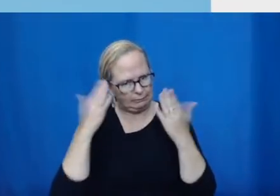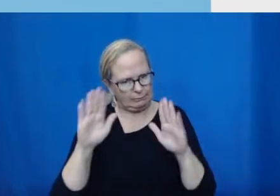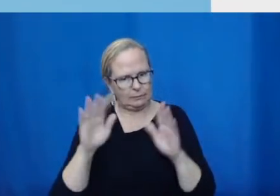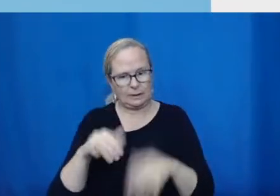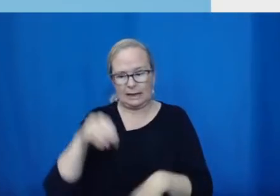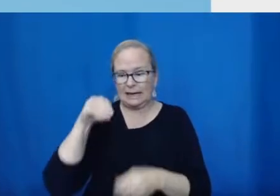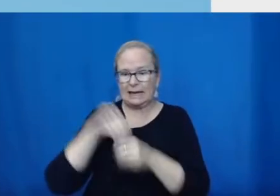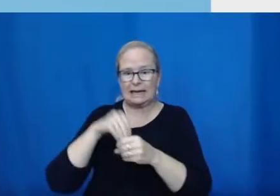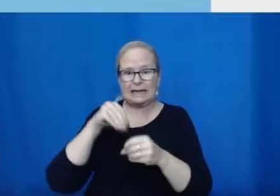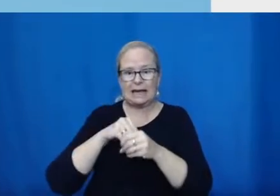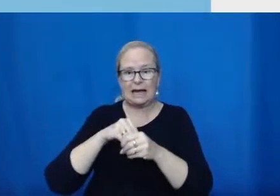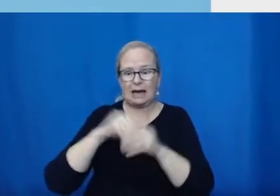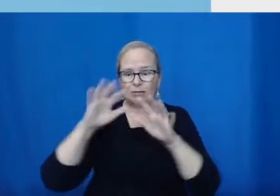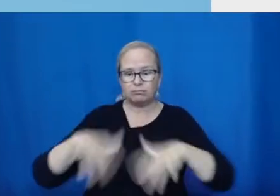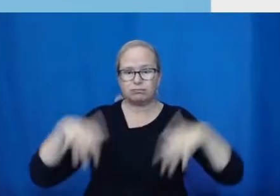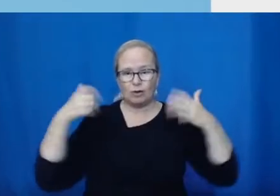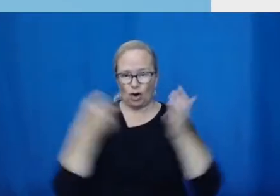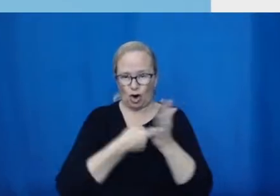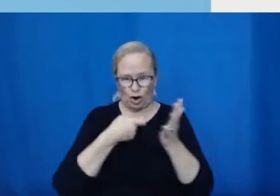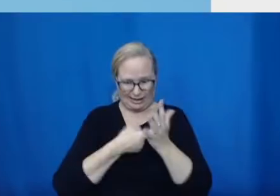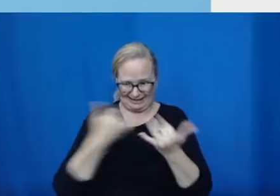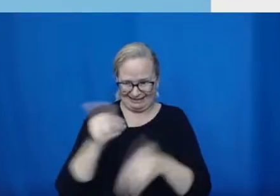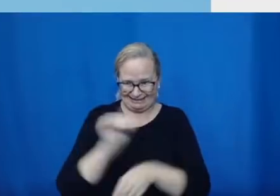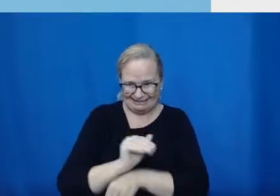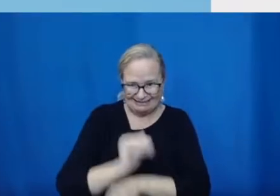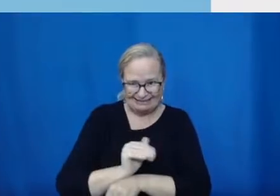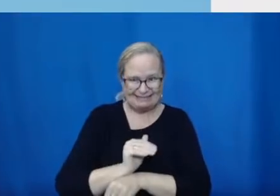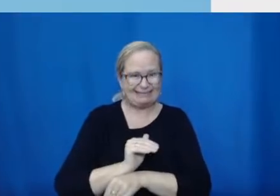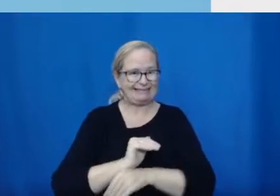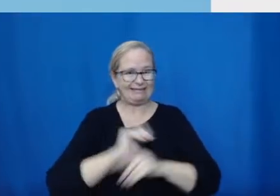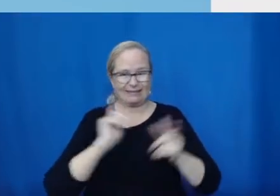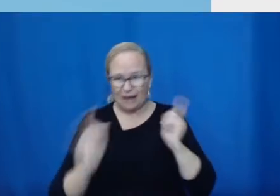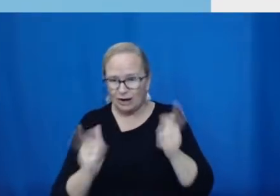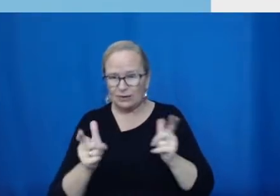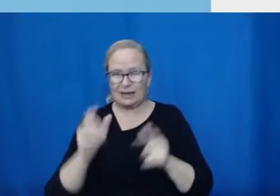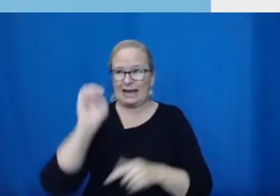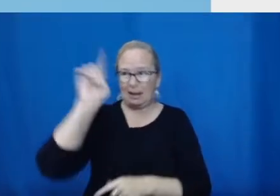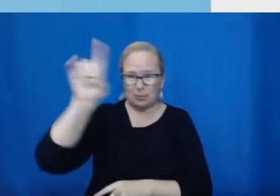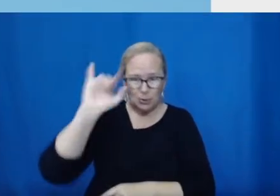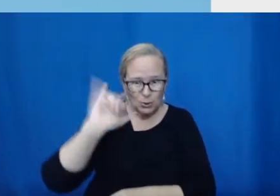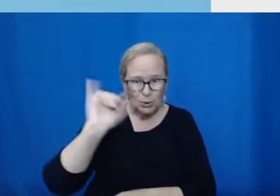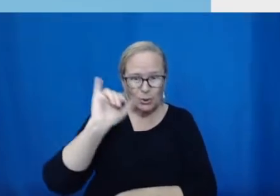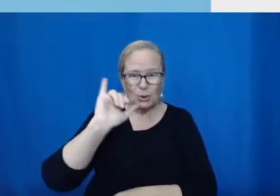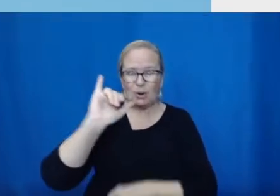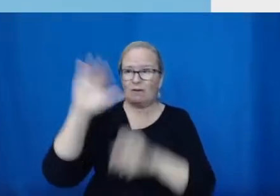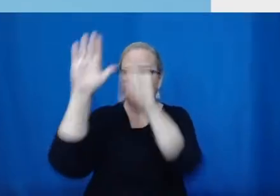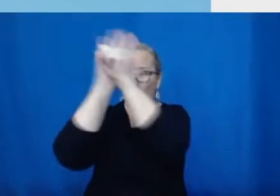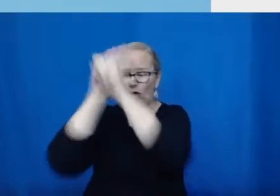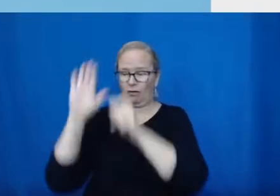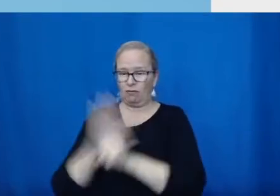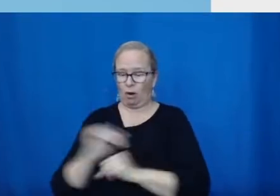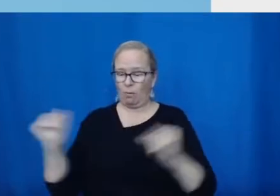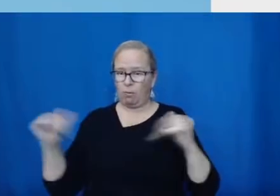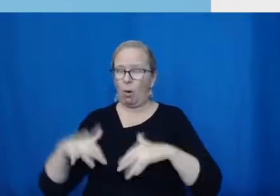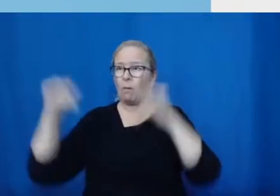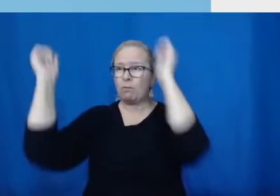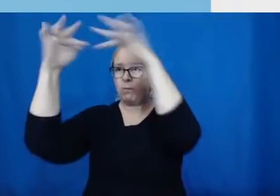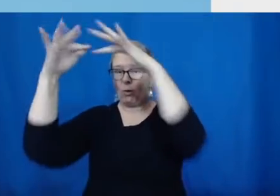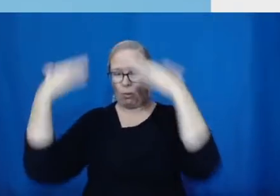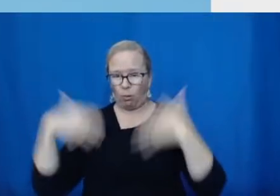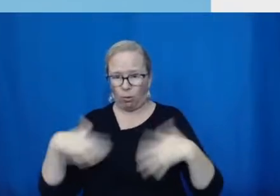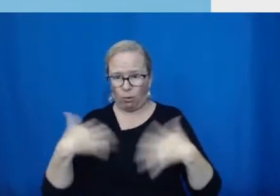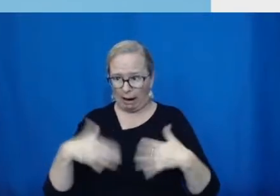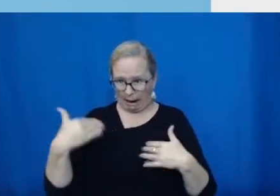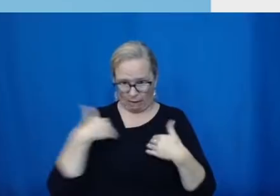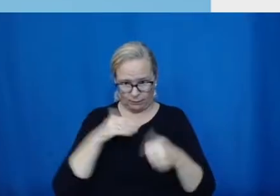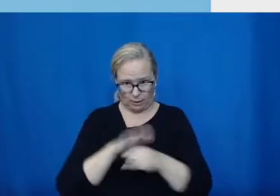And it's not clear whether we're testing enough. The rural areas have much higher test positivity. The cities of Calgary and